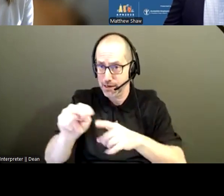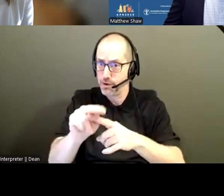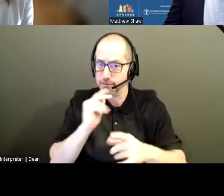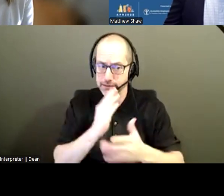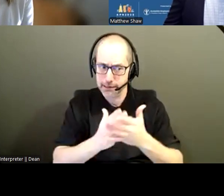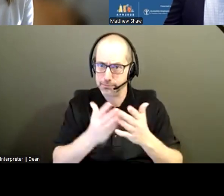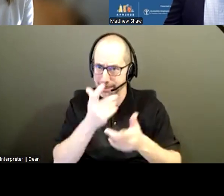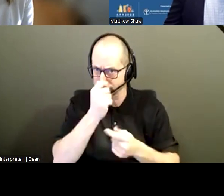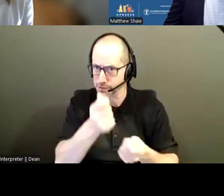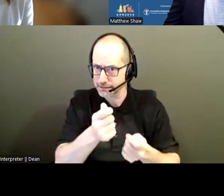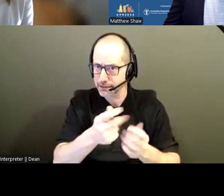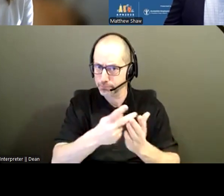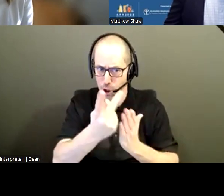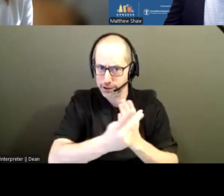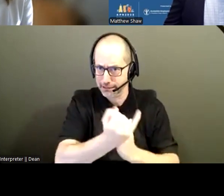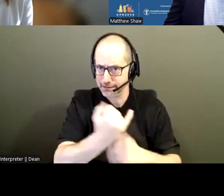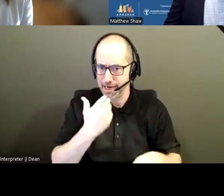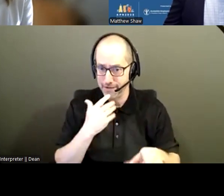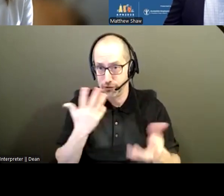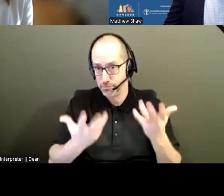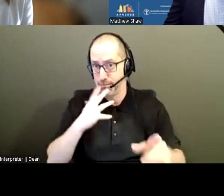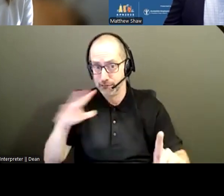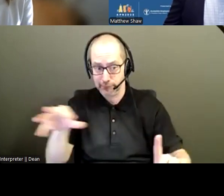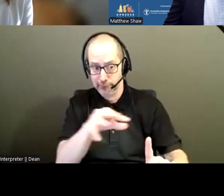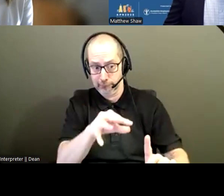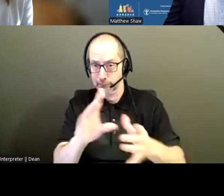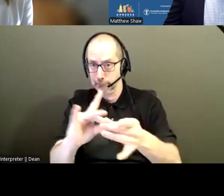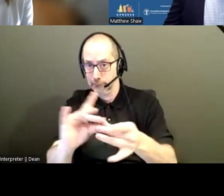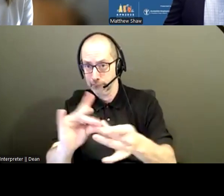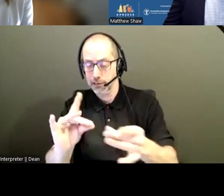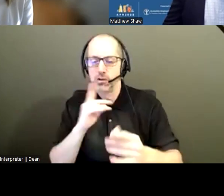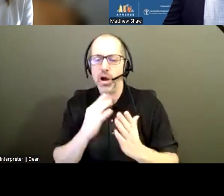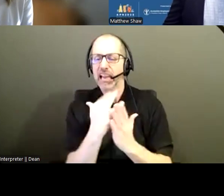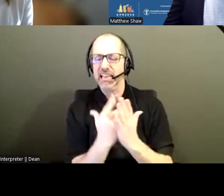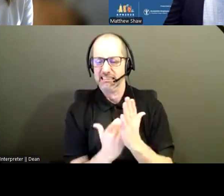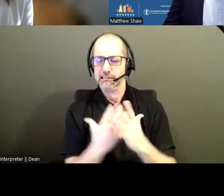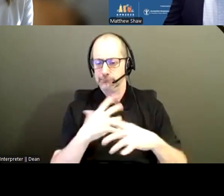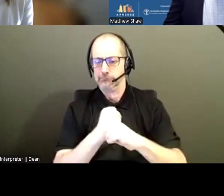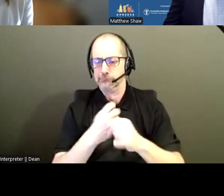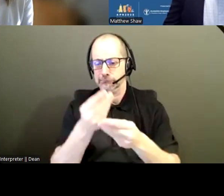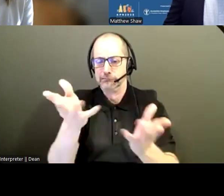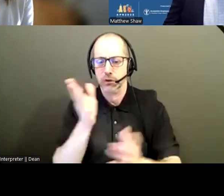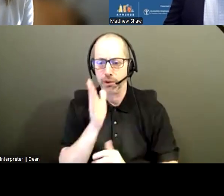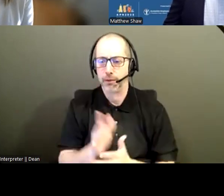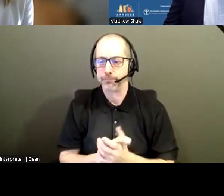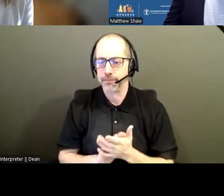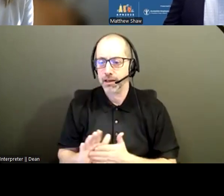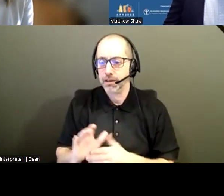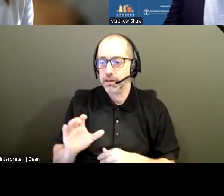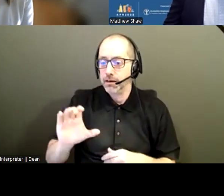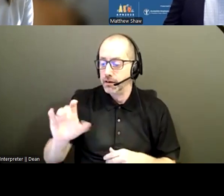on some of that work Perfect. as well. So we can definitely share a list. Well, thank you so much for